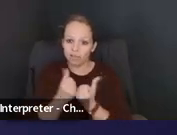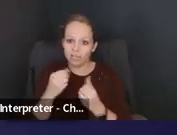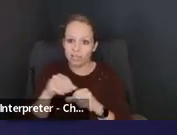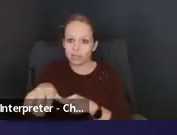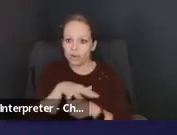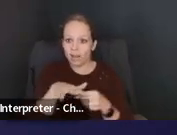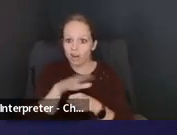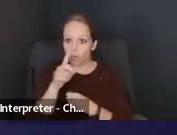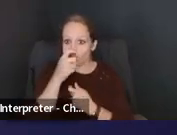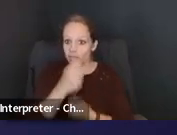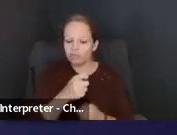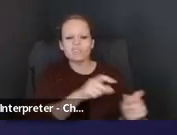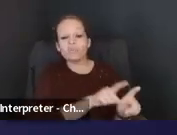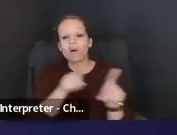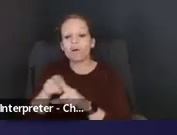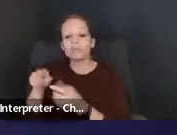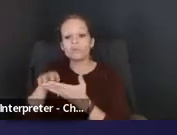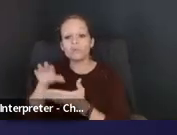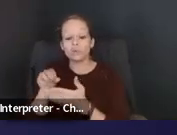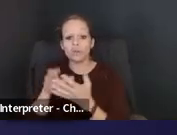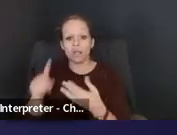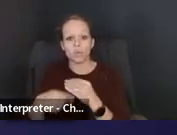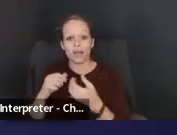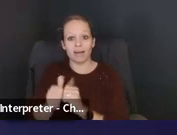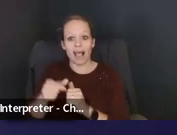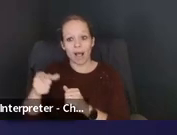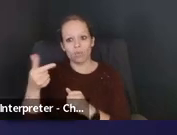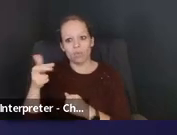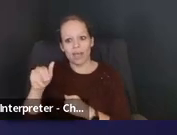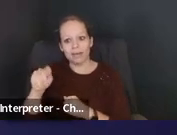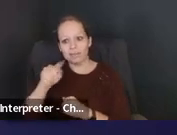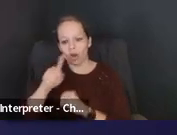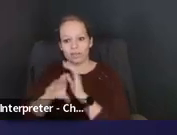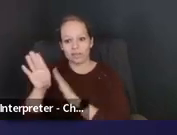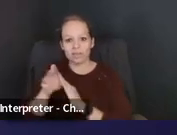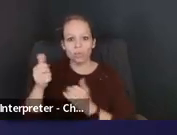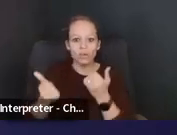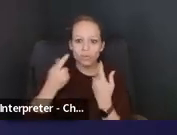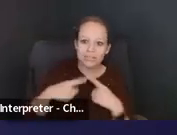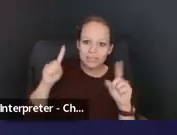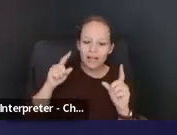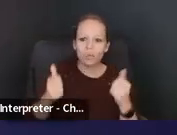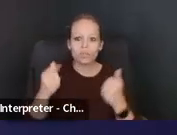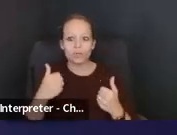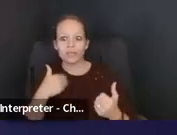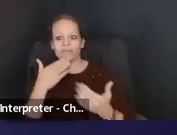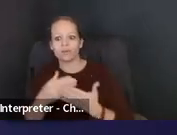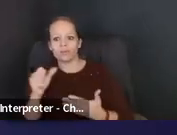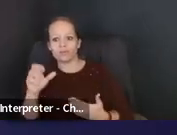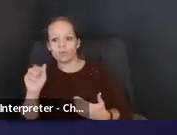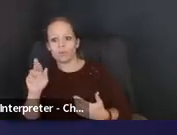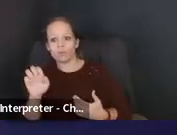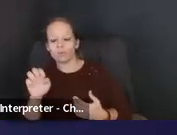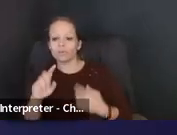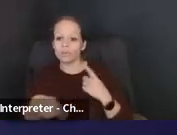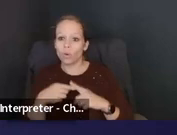of interest, you also learn a lot about how grants are put together. You know, which ones work, which ones yield a high score. When you come back with